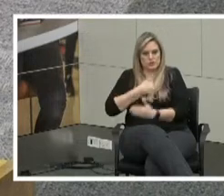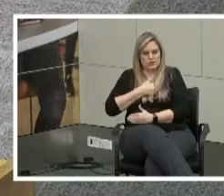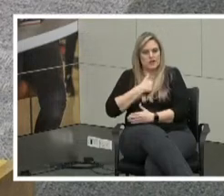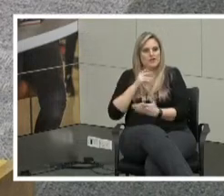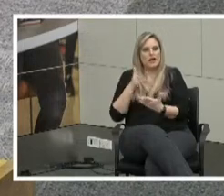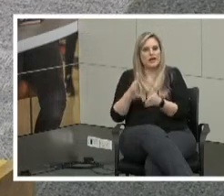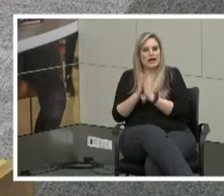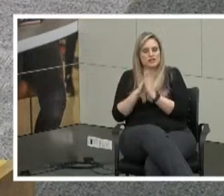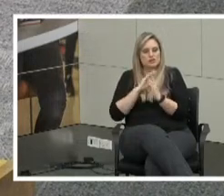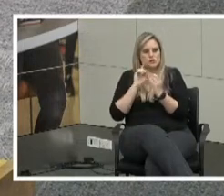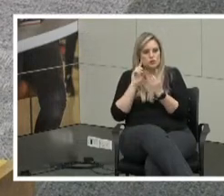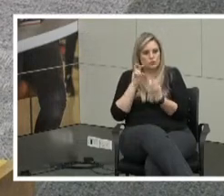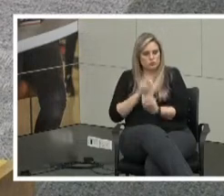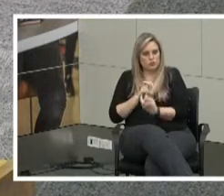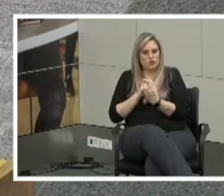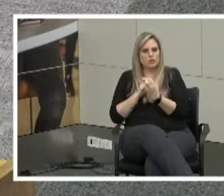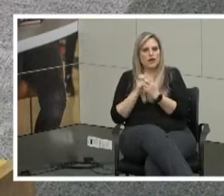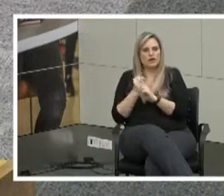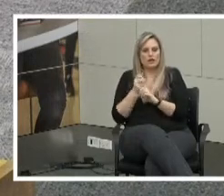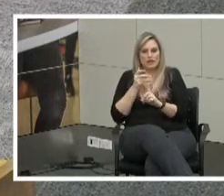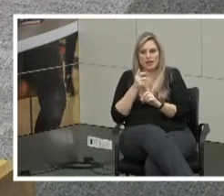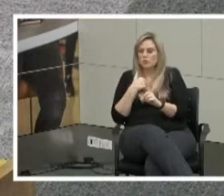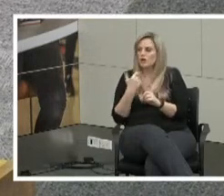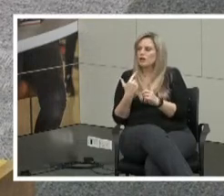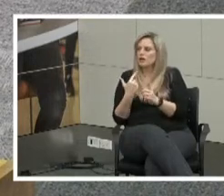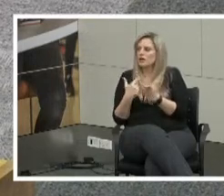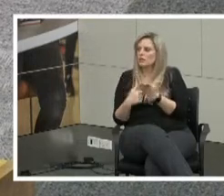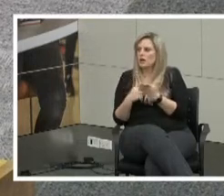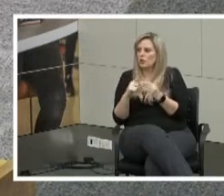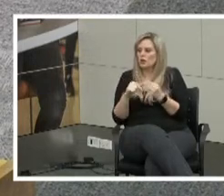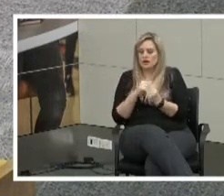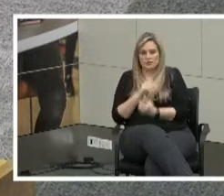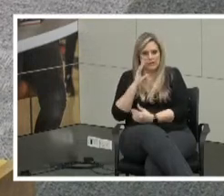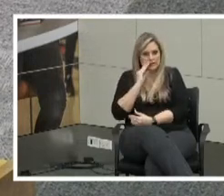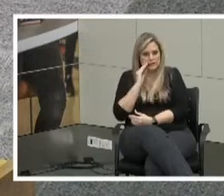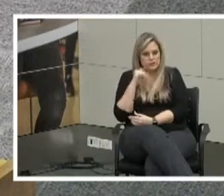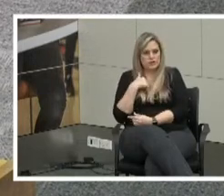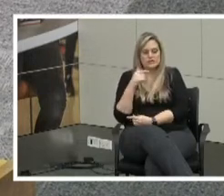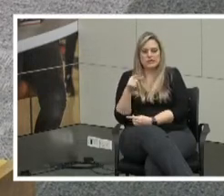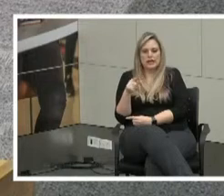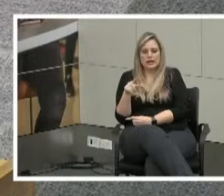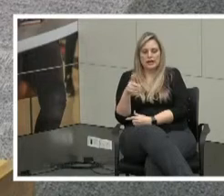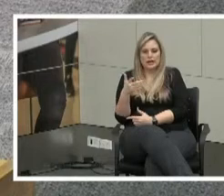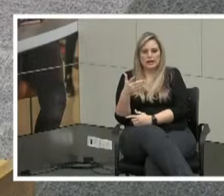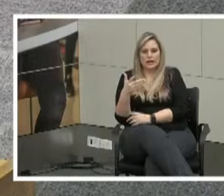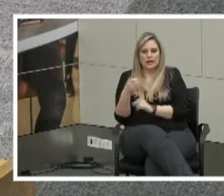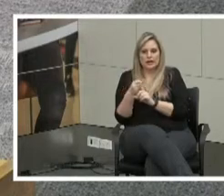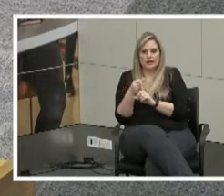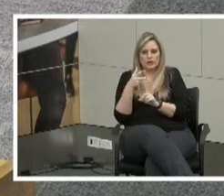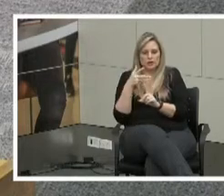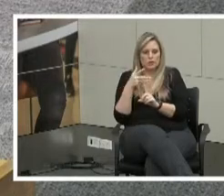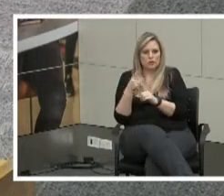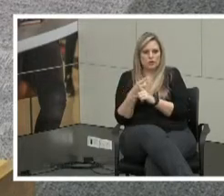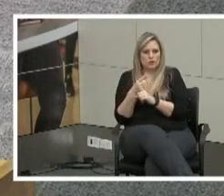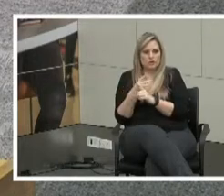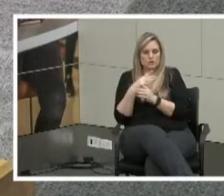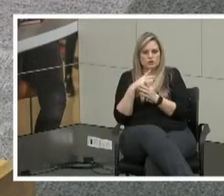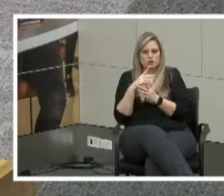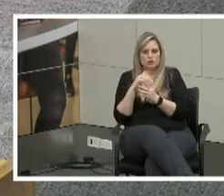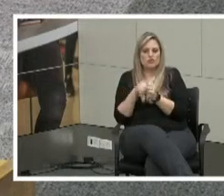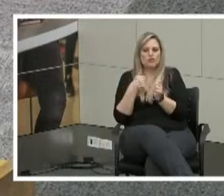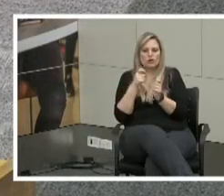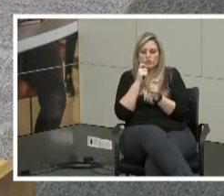to meet with me to elaborate further on what I couldn't really on what I have been facing and I couldn't uh elaborate publicly to avoid